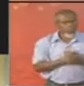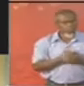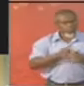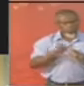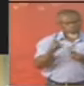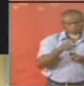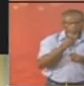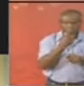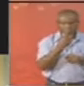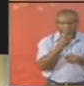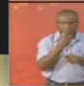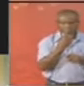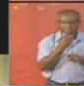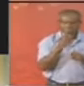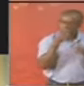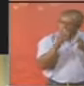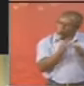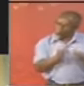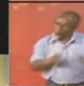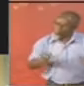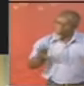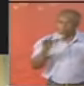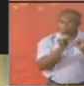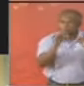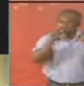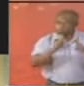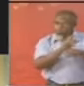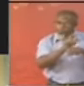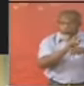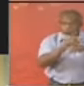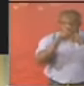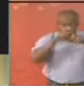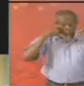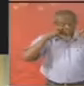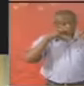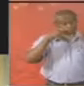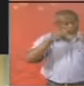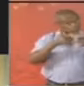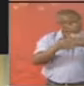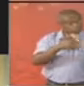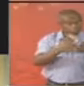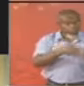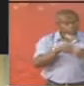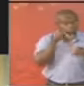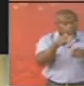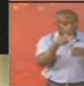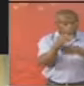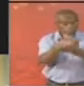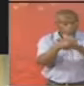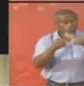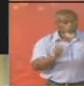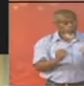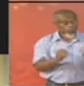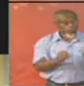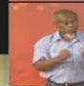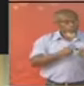wearing masks even when you're at the office. But there are people who are unable to keep a mask on for 8-9 hours because